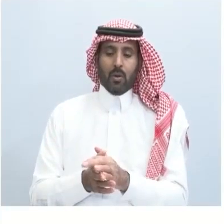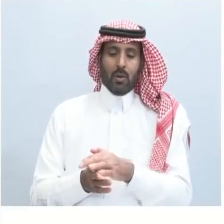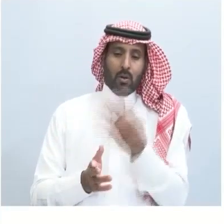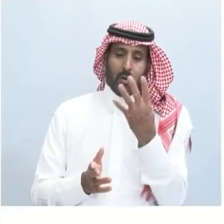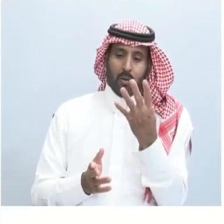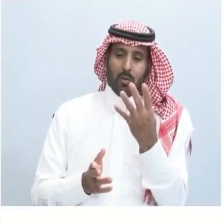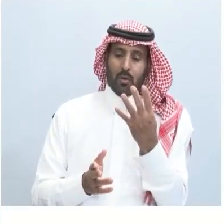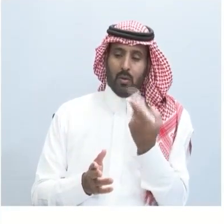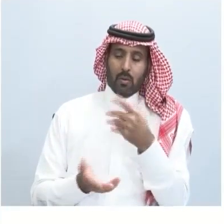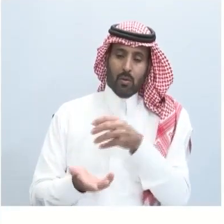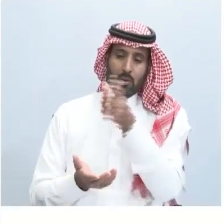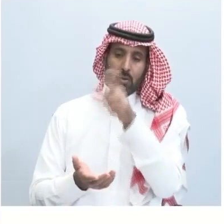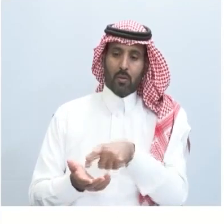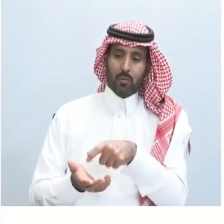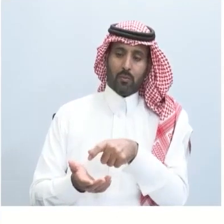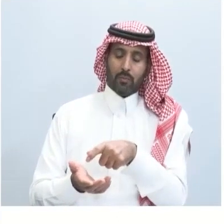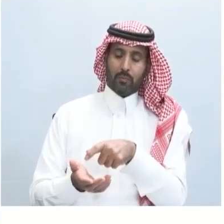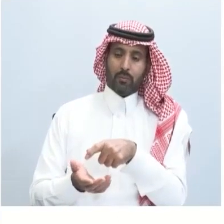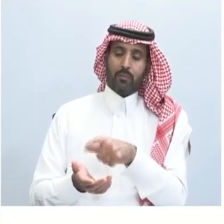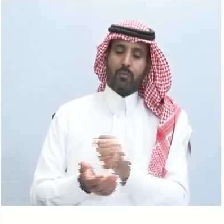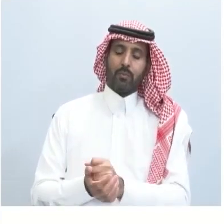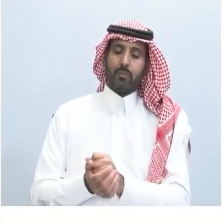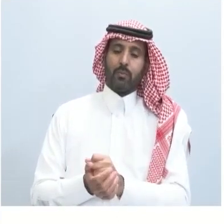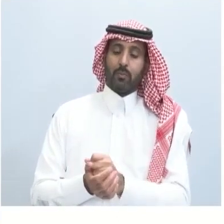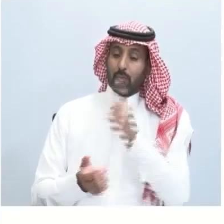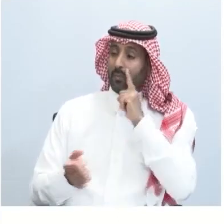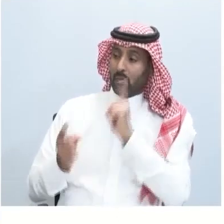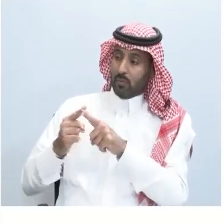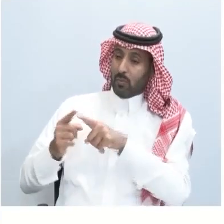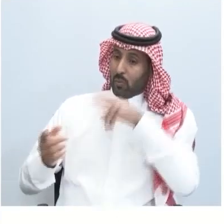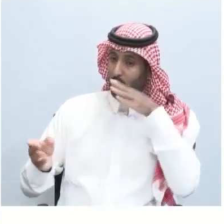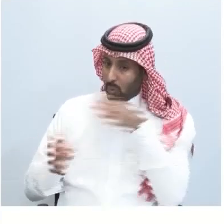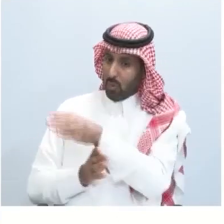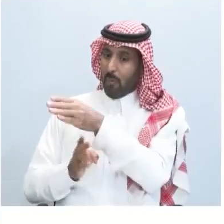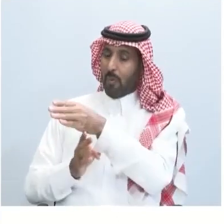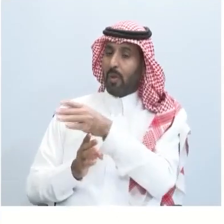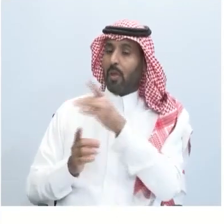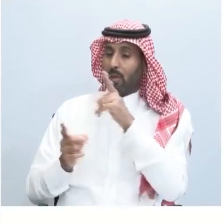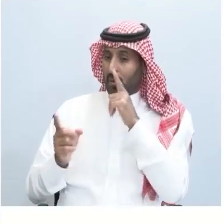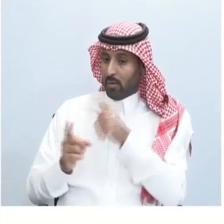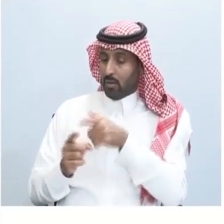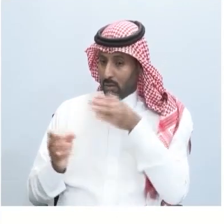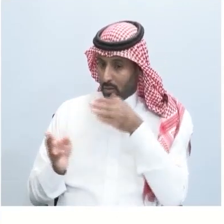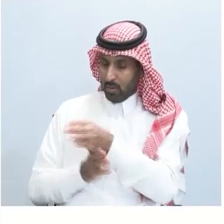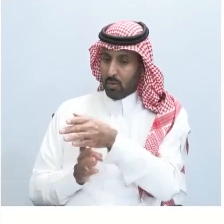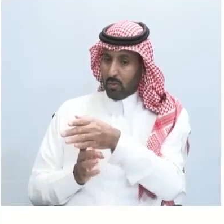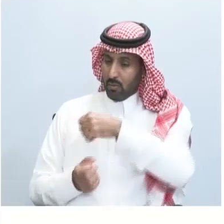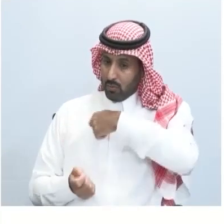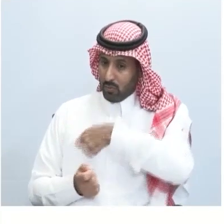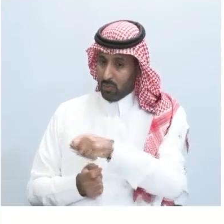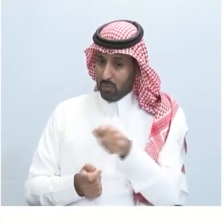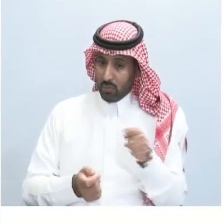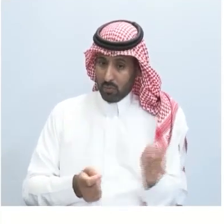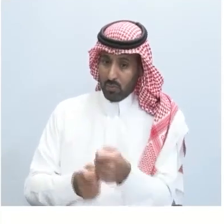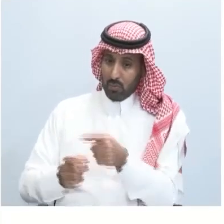here. Number four is the attacking zone. So number four is the attacking